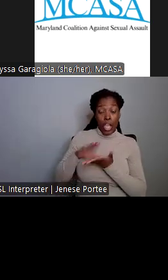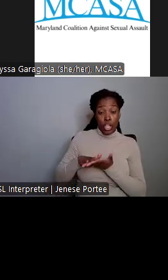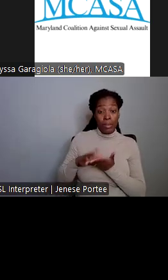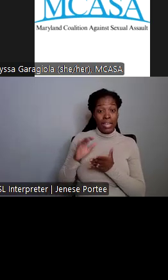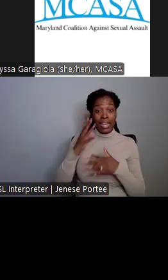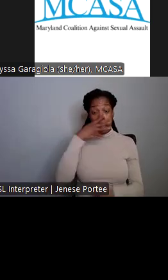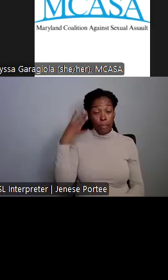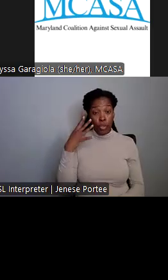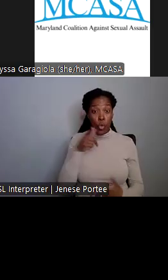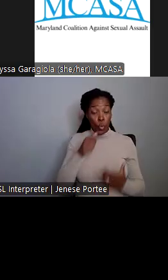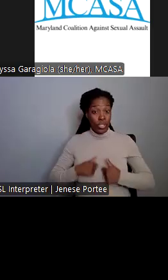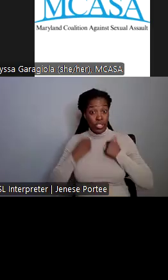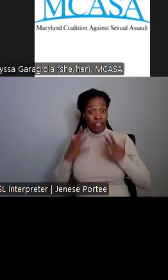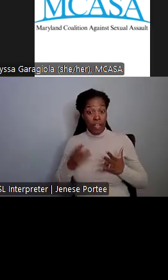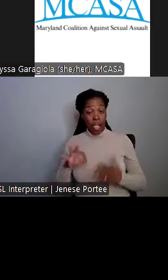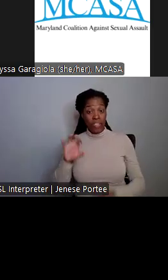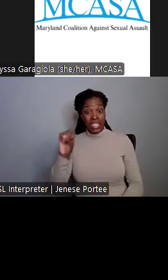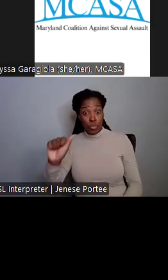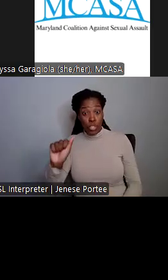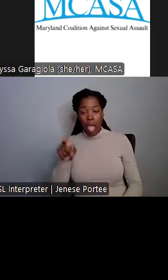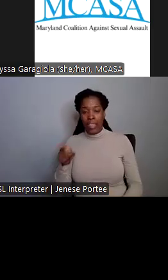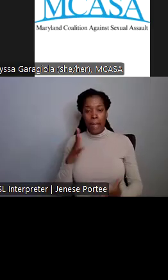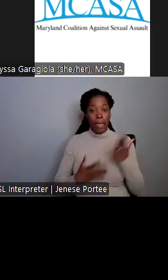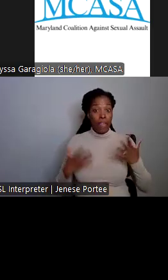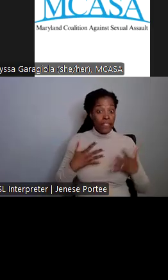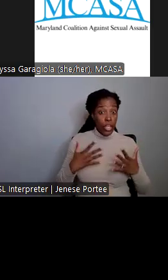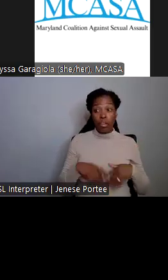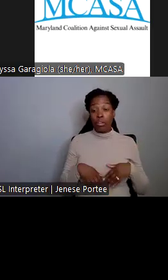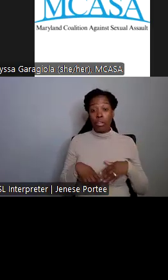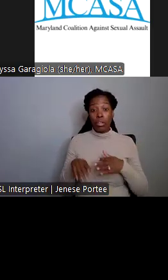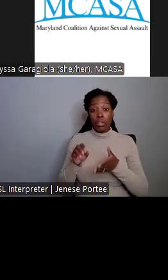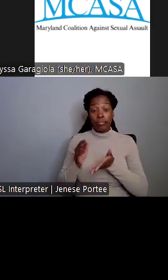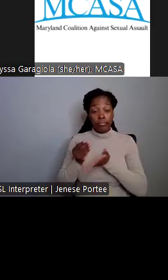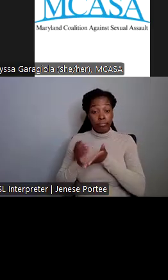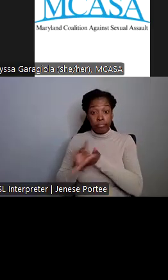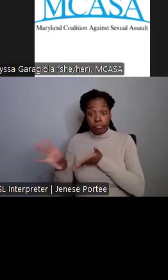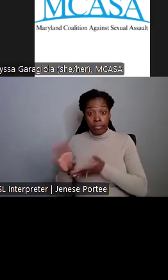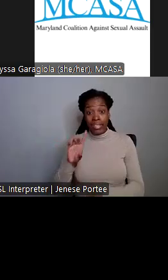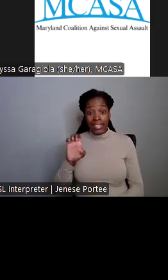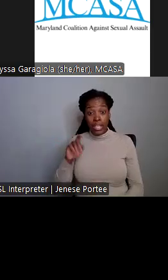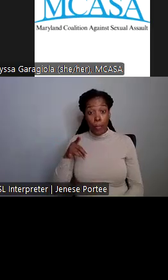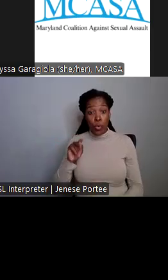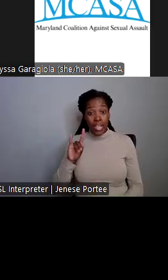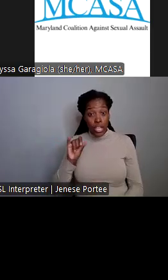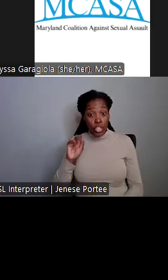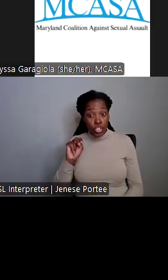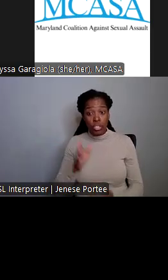fear deportation if they report being sexually assaulted or getting fired from their employer.